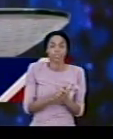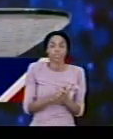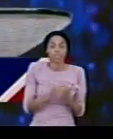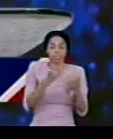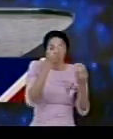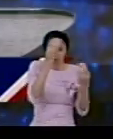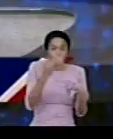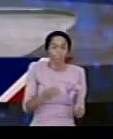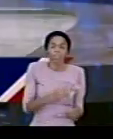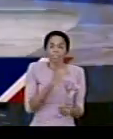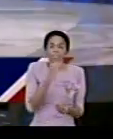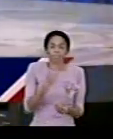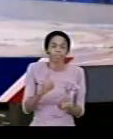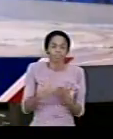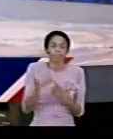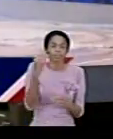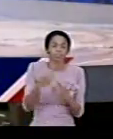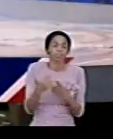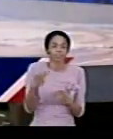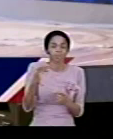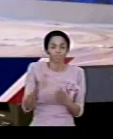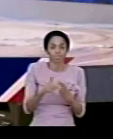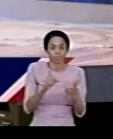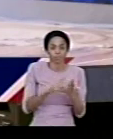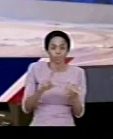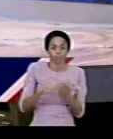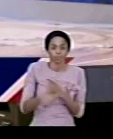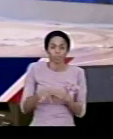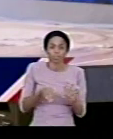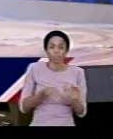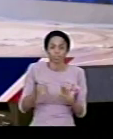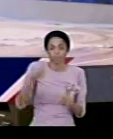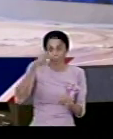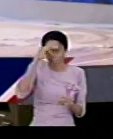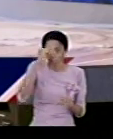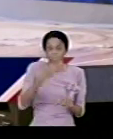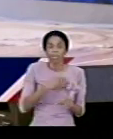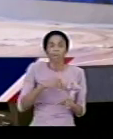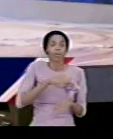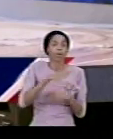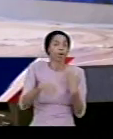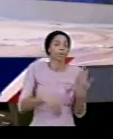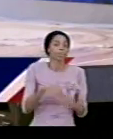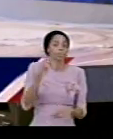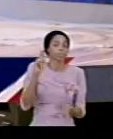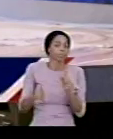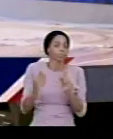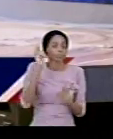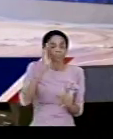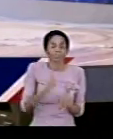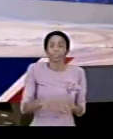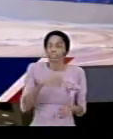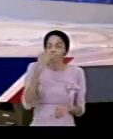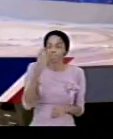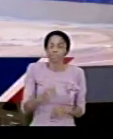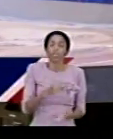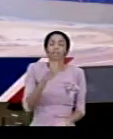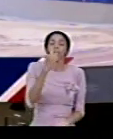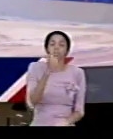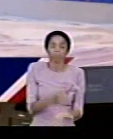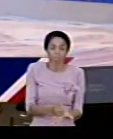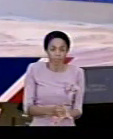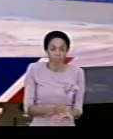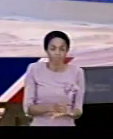this law to do them. And all the people shall say, amen.